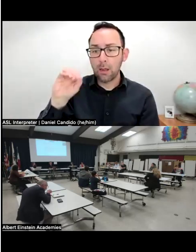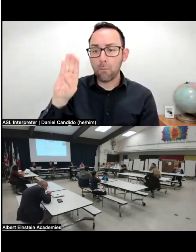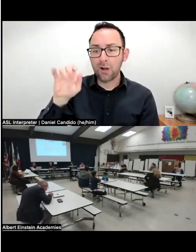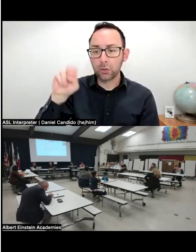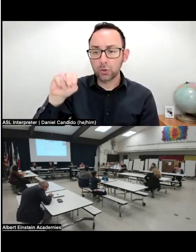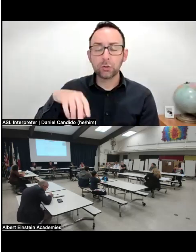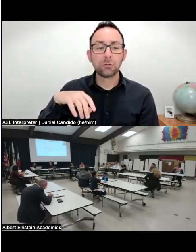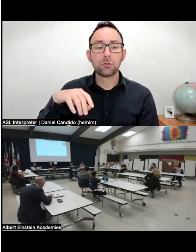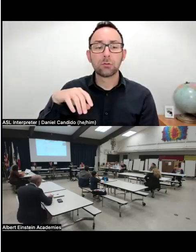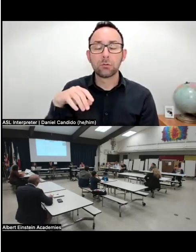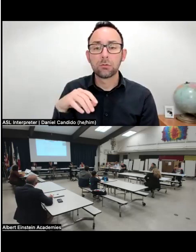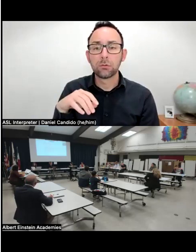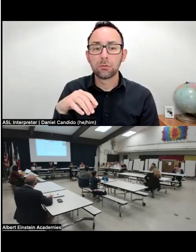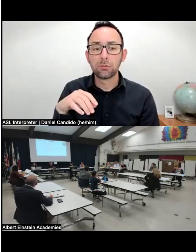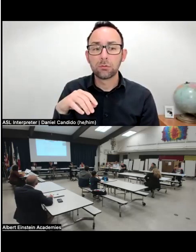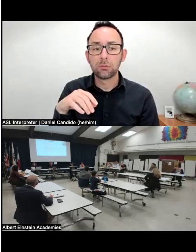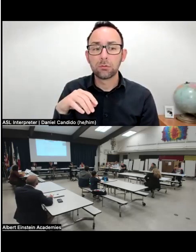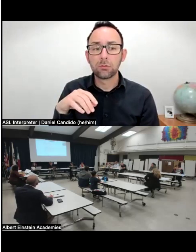that works for